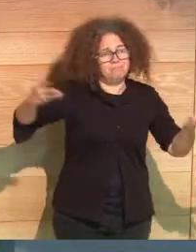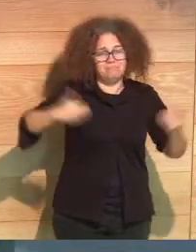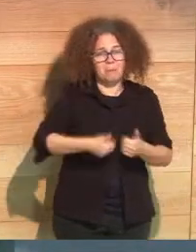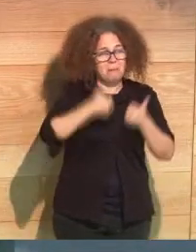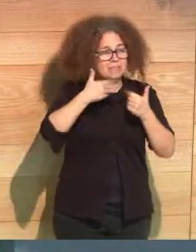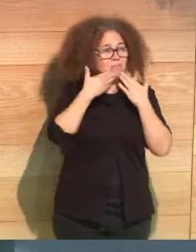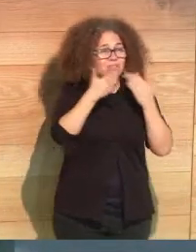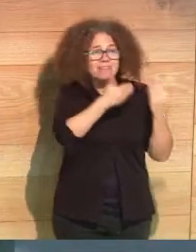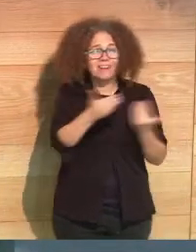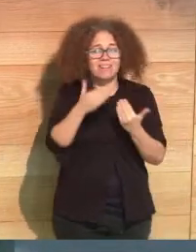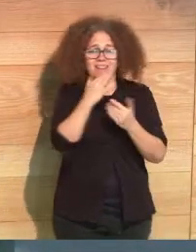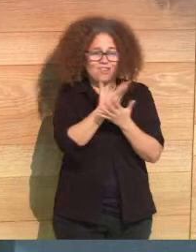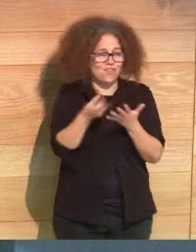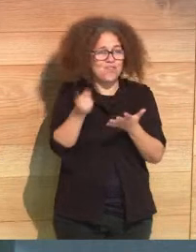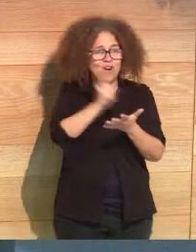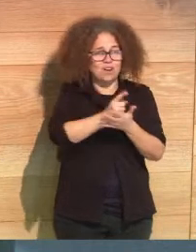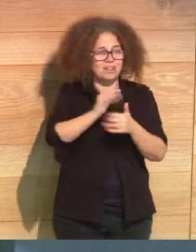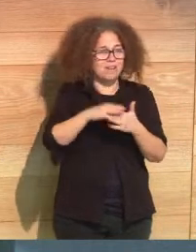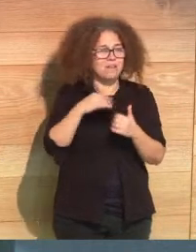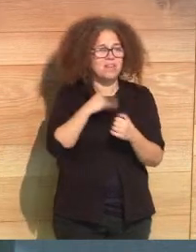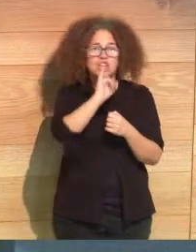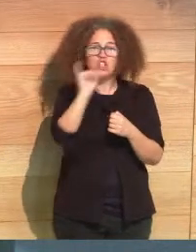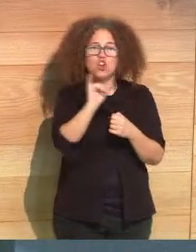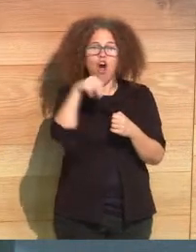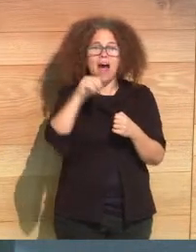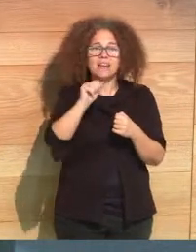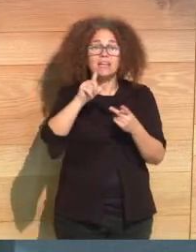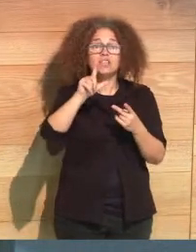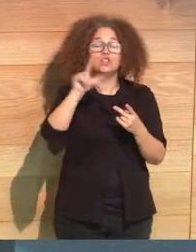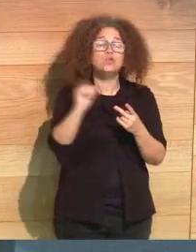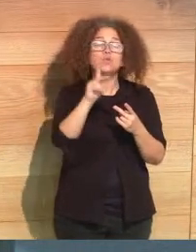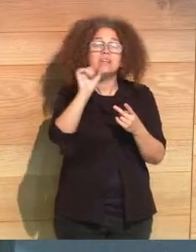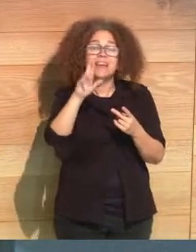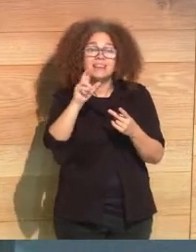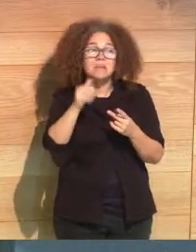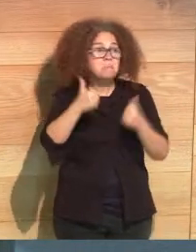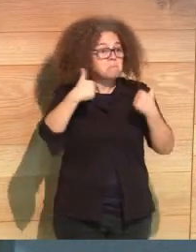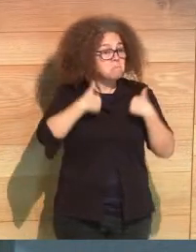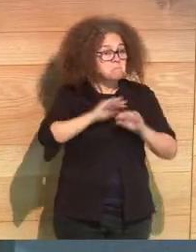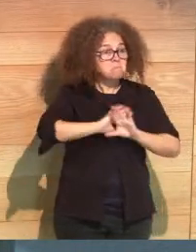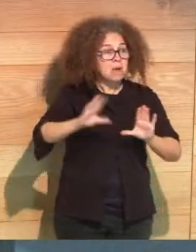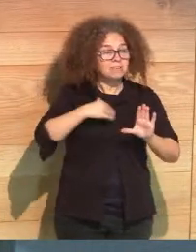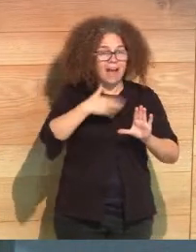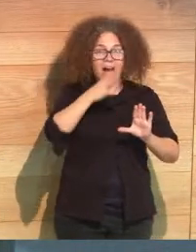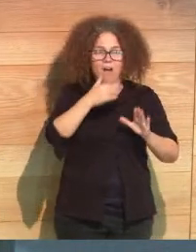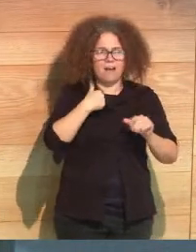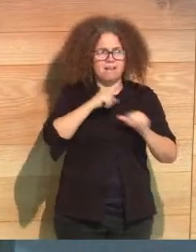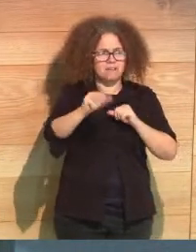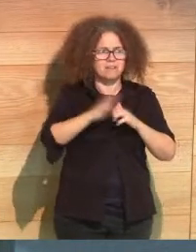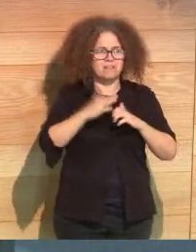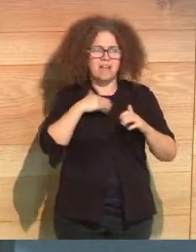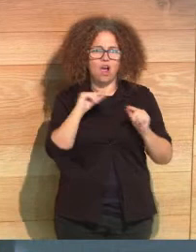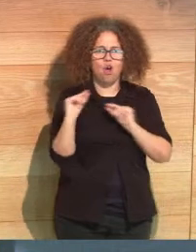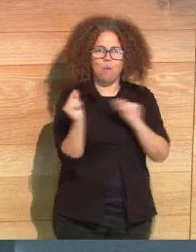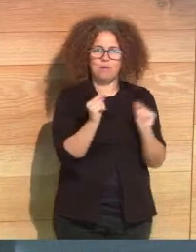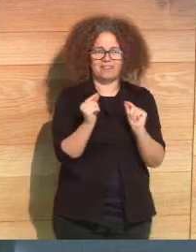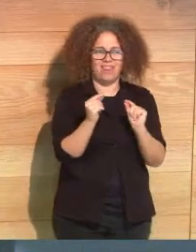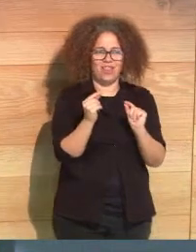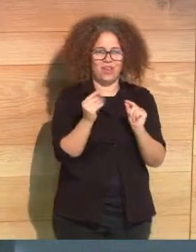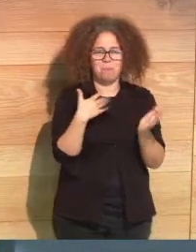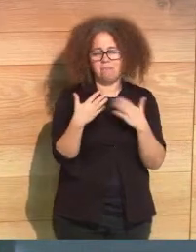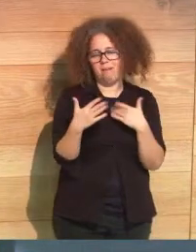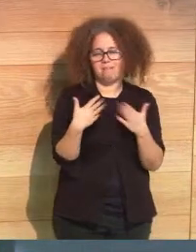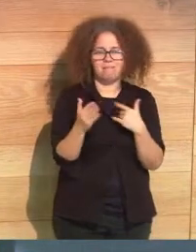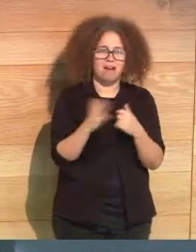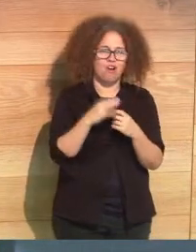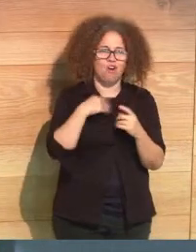come. So thank you very much to Joanie and Juliette, and that's all by my side, and I'll leave you